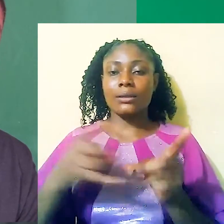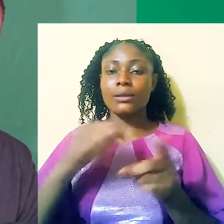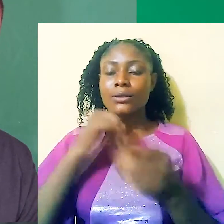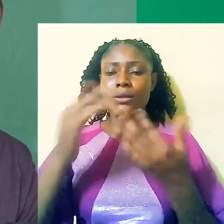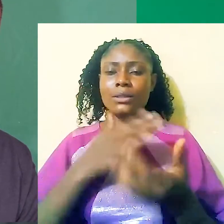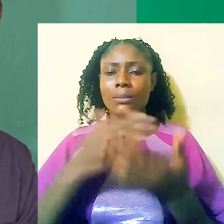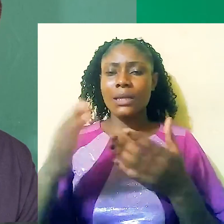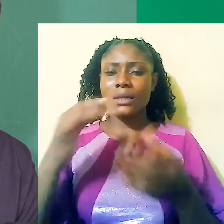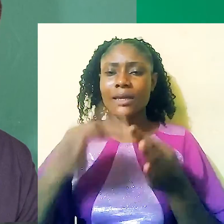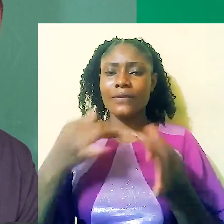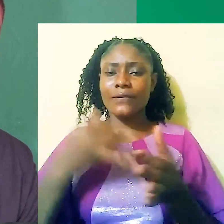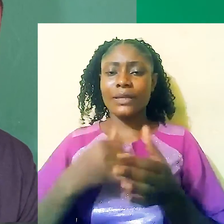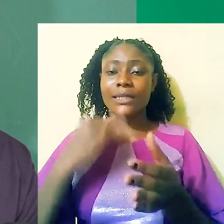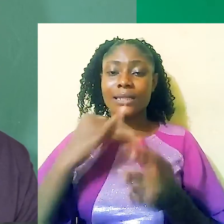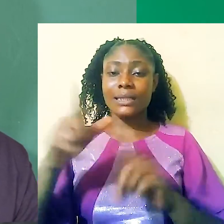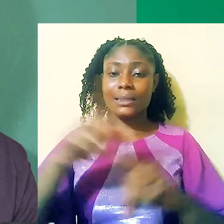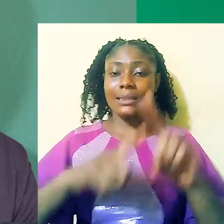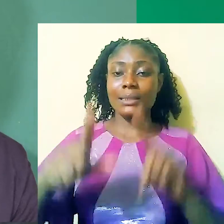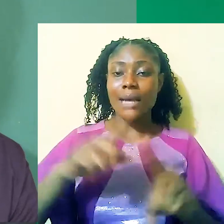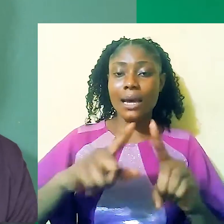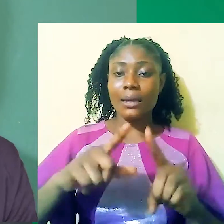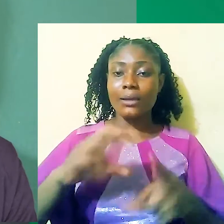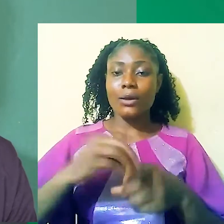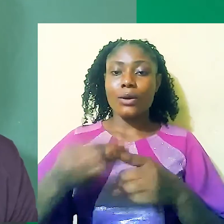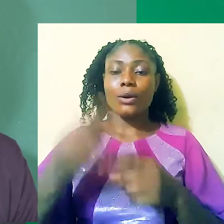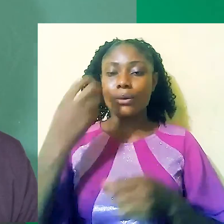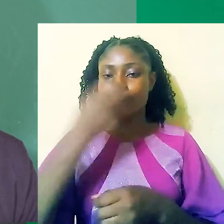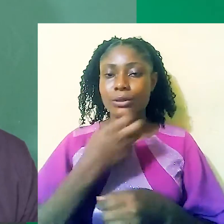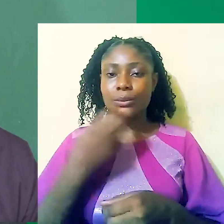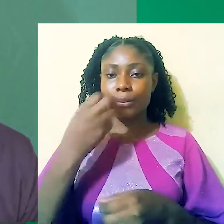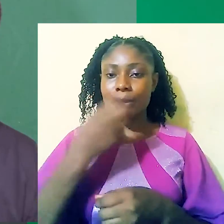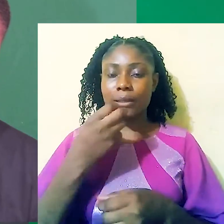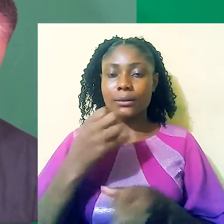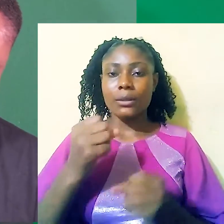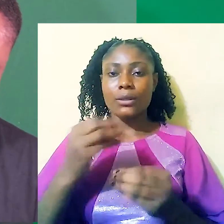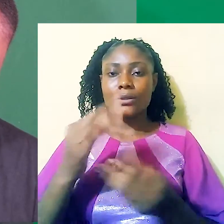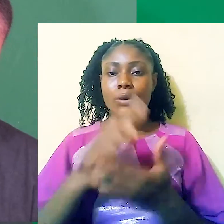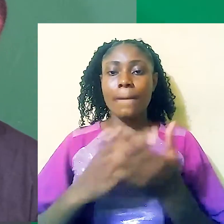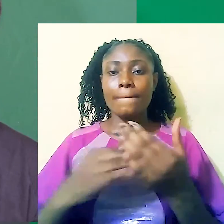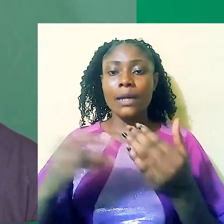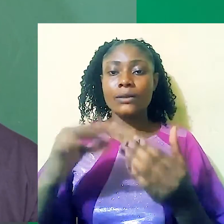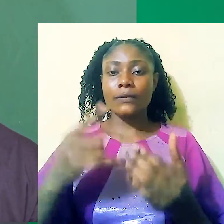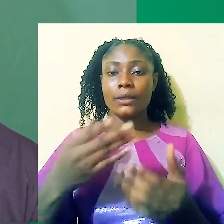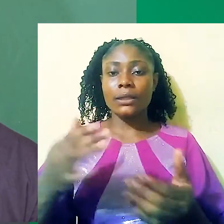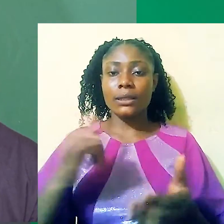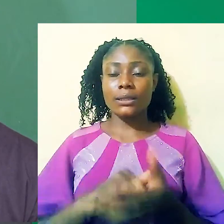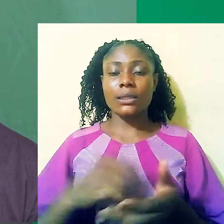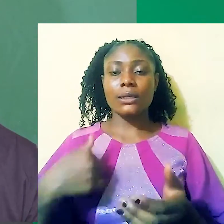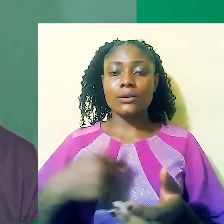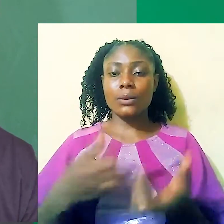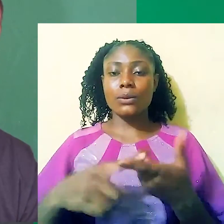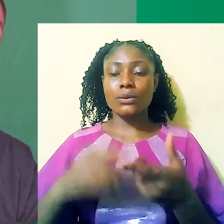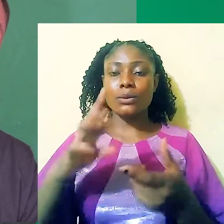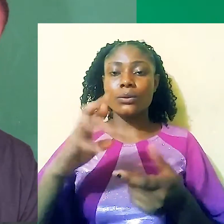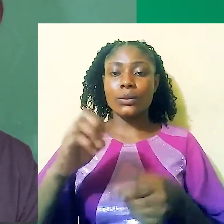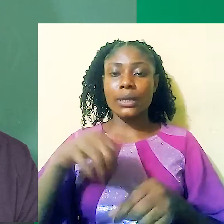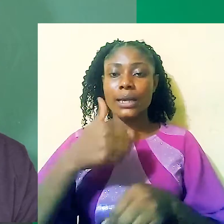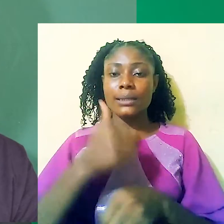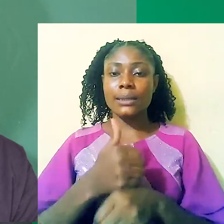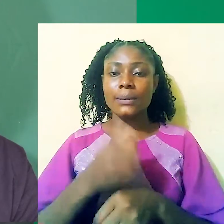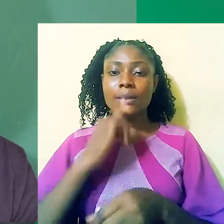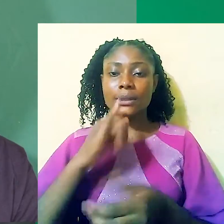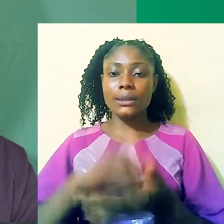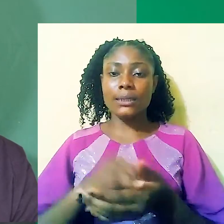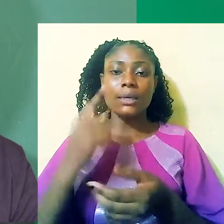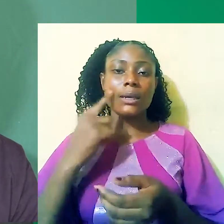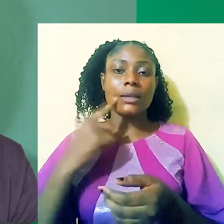varieties, and it doesn't matter whether it is signed or spoken. All right, part of the things we also know we